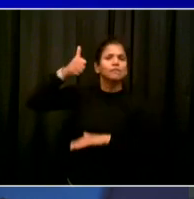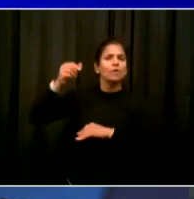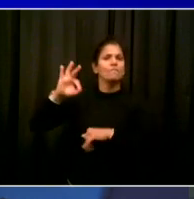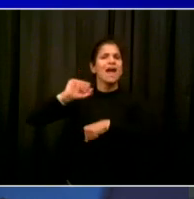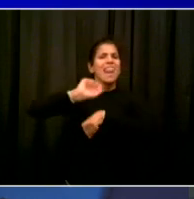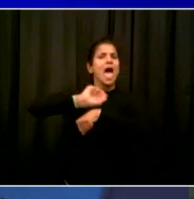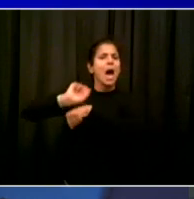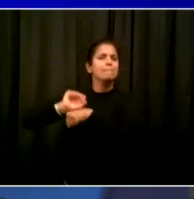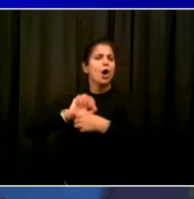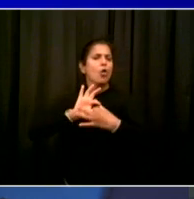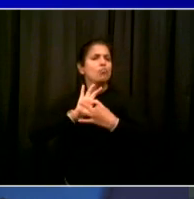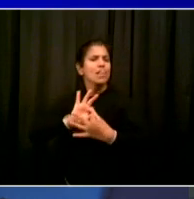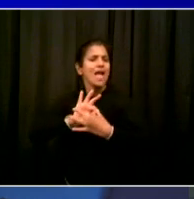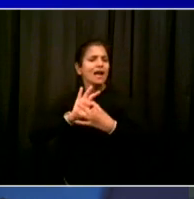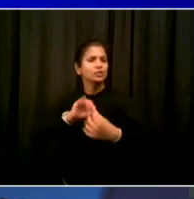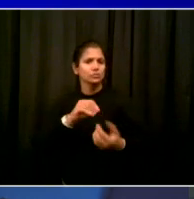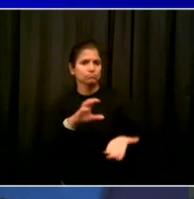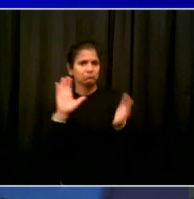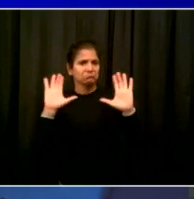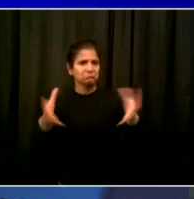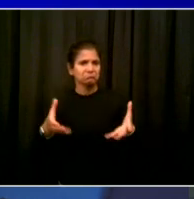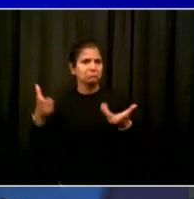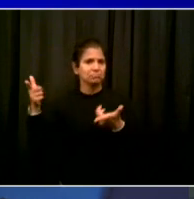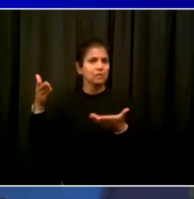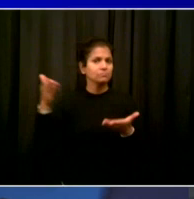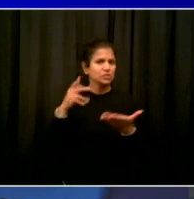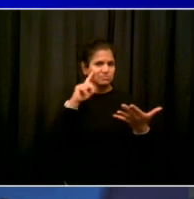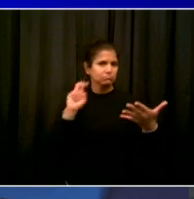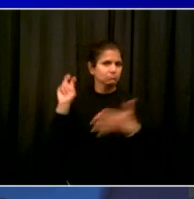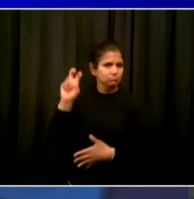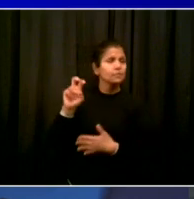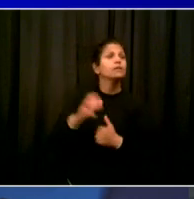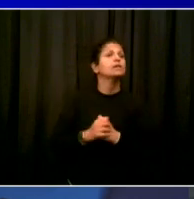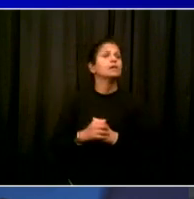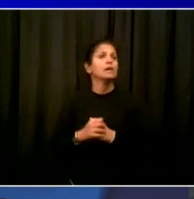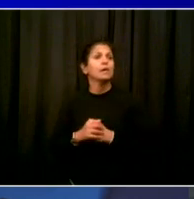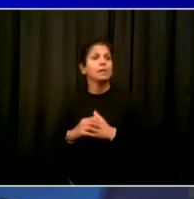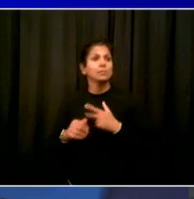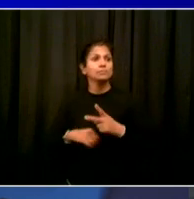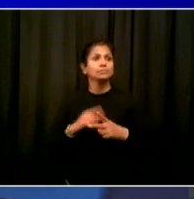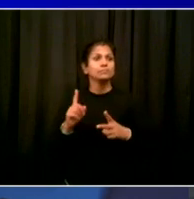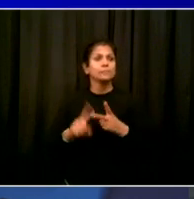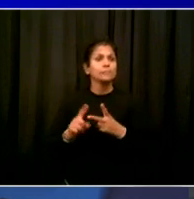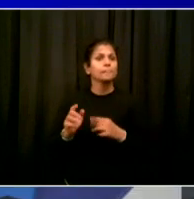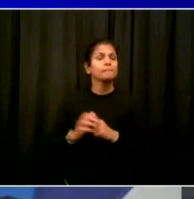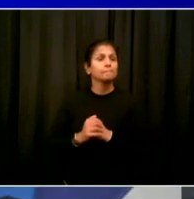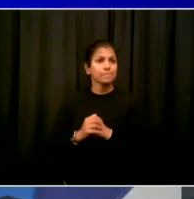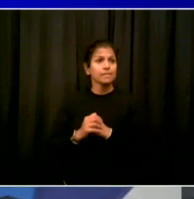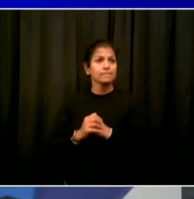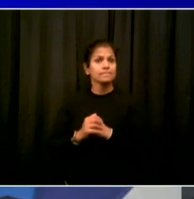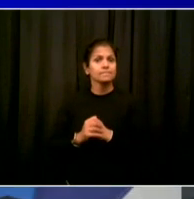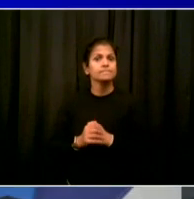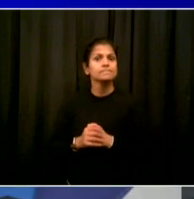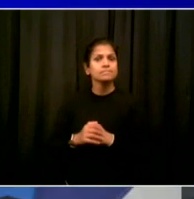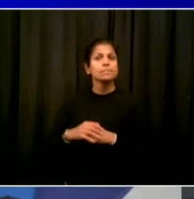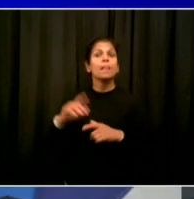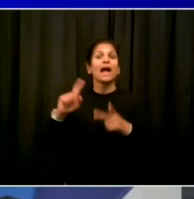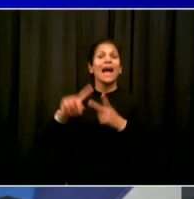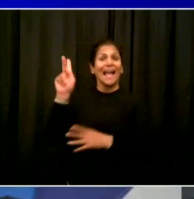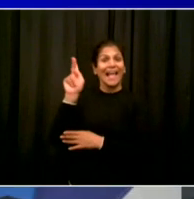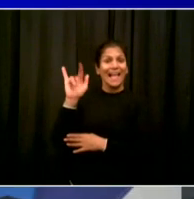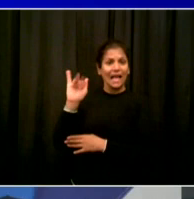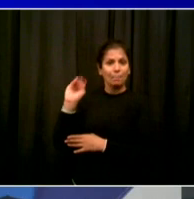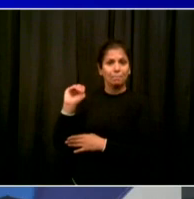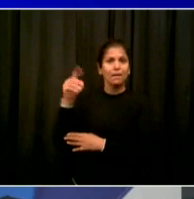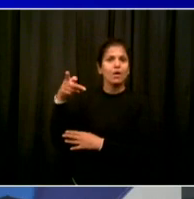will be sliding over as Chief of Labor Relations. Next, we have Chief Kim Royster, who is going to